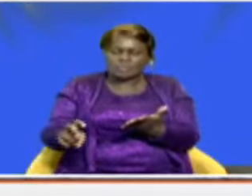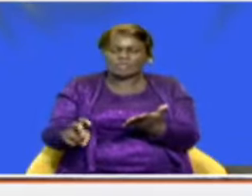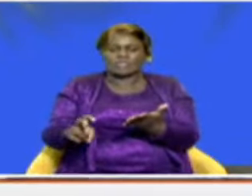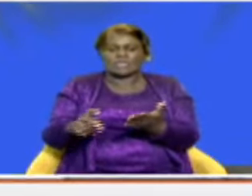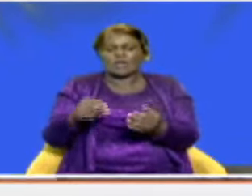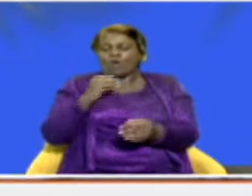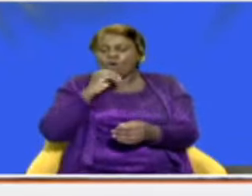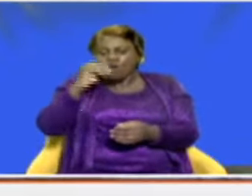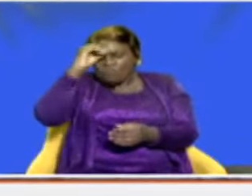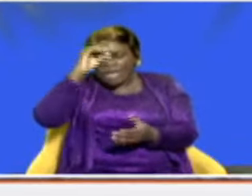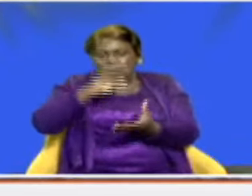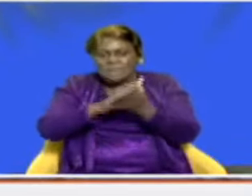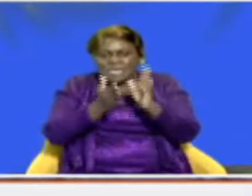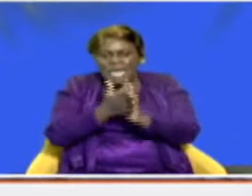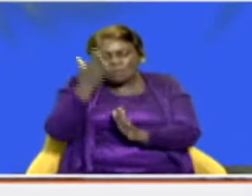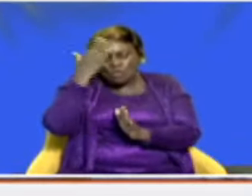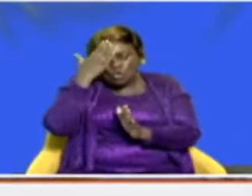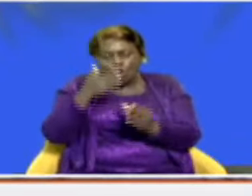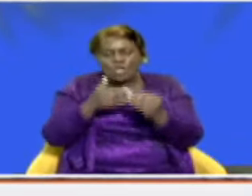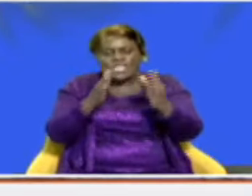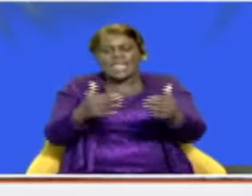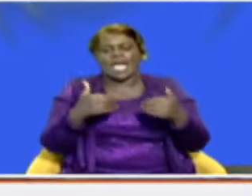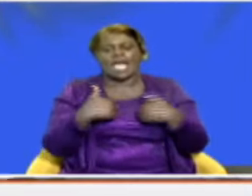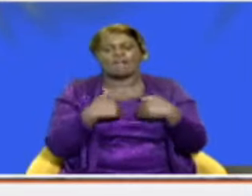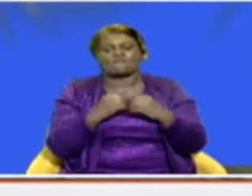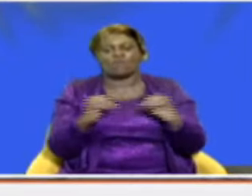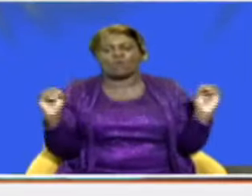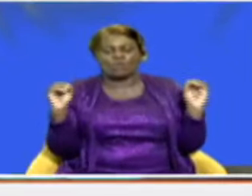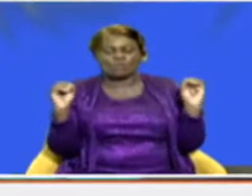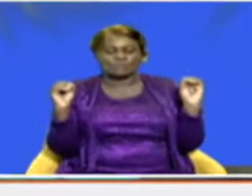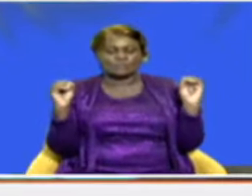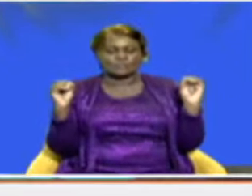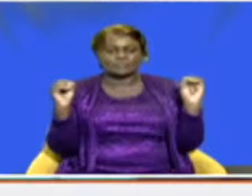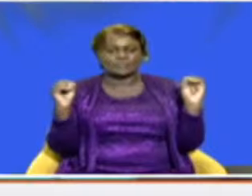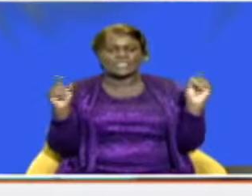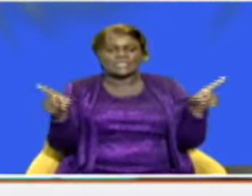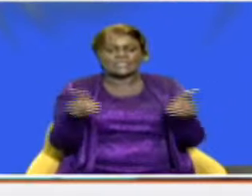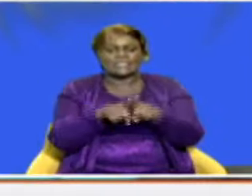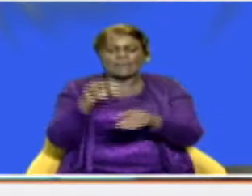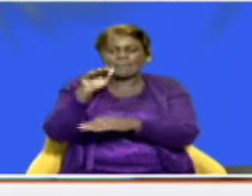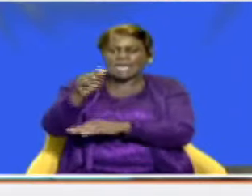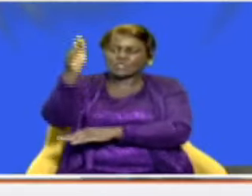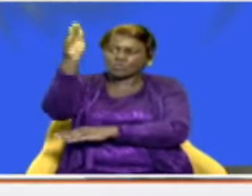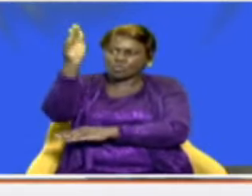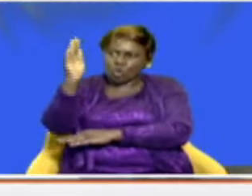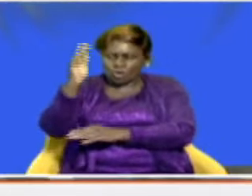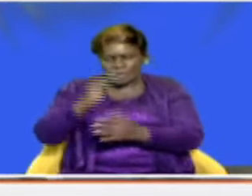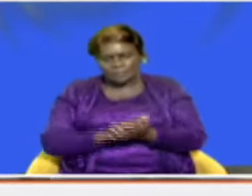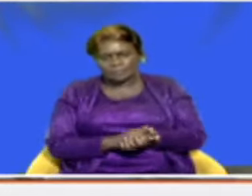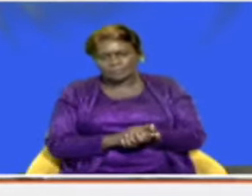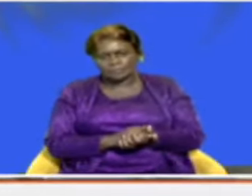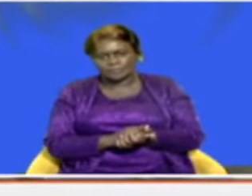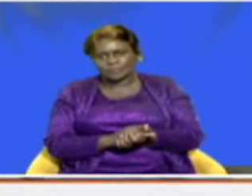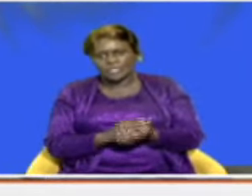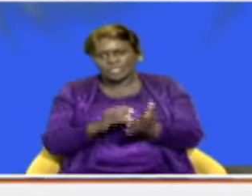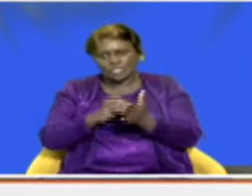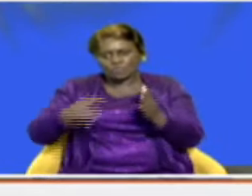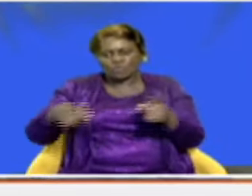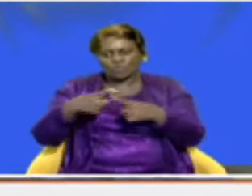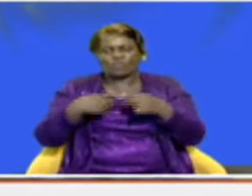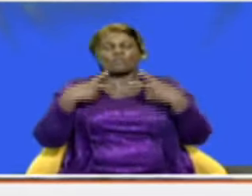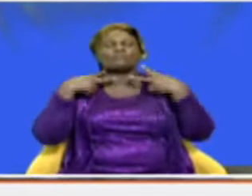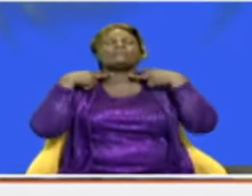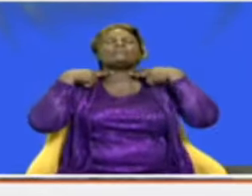watoto wa yatima, tukijua kwamba hakuna mtu kule mbele, mambo yetu pia angaliwe. Pia tunaomba Mwenyezi Mungu atuondoe kwenye